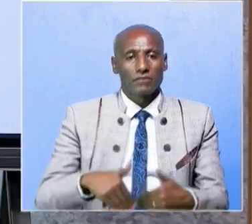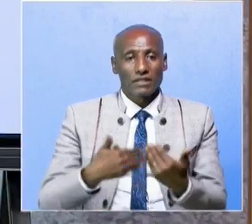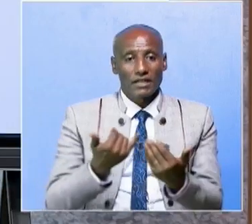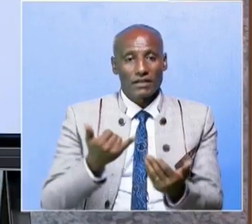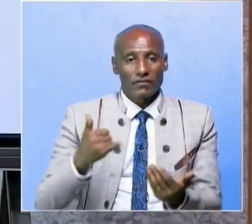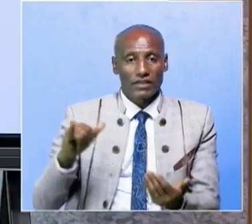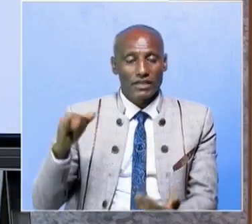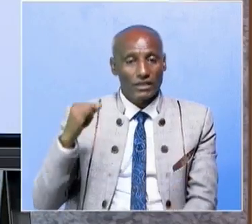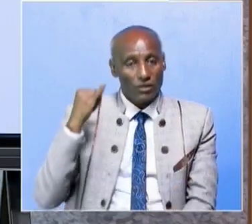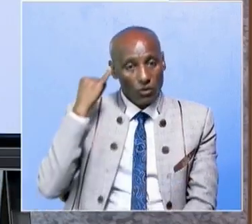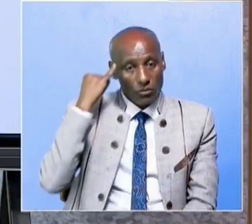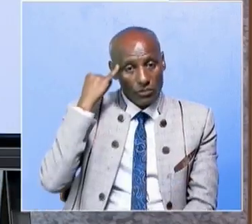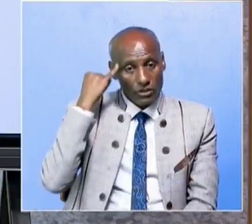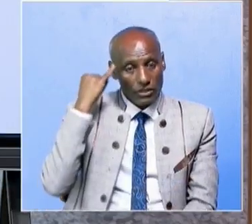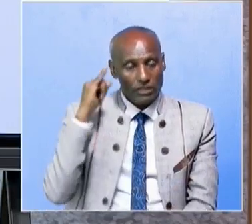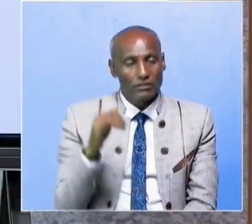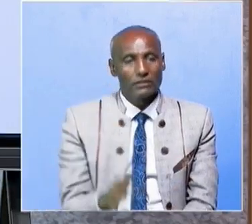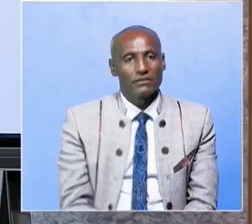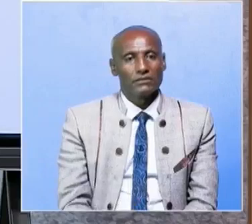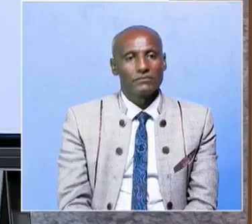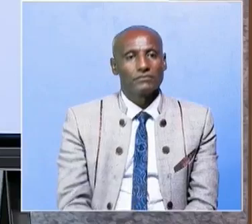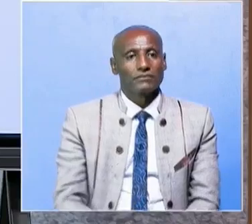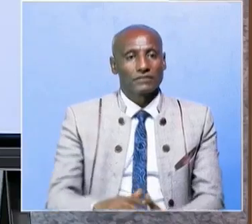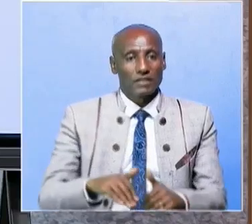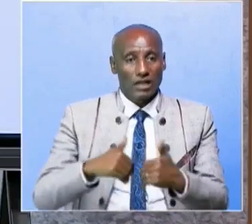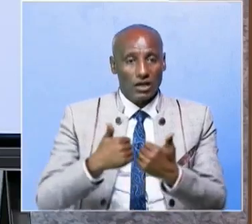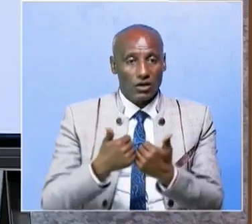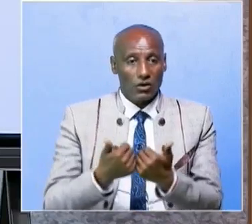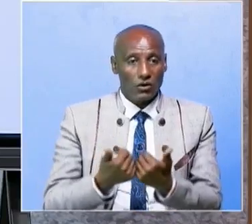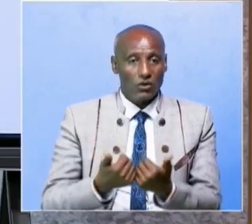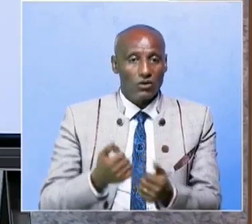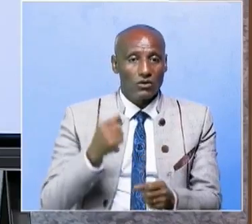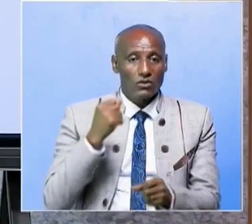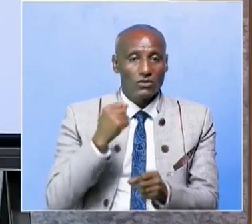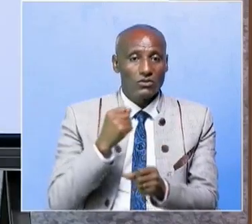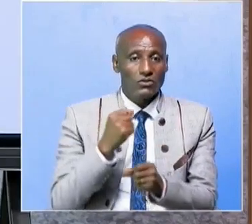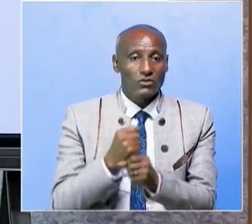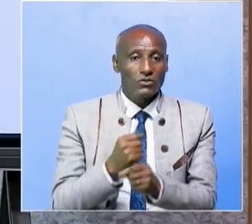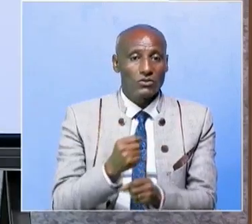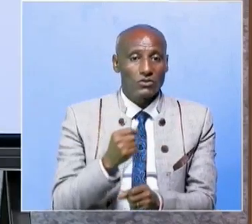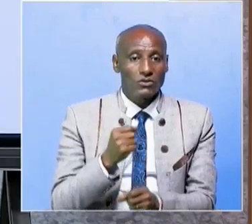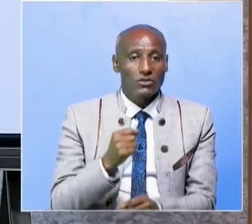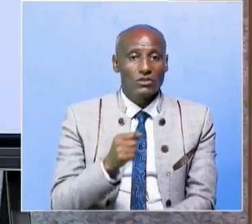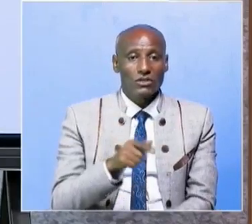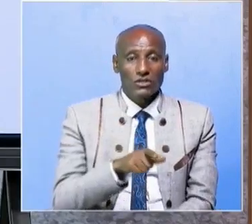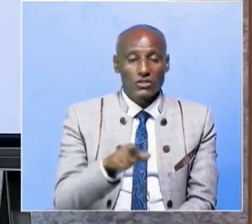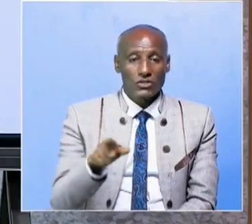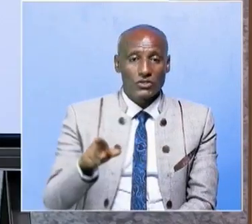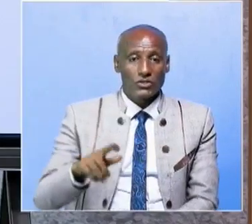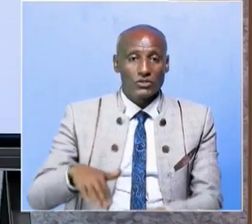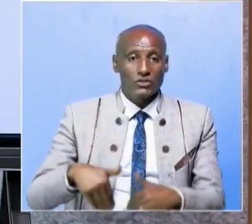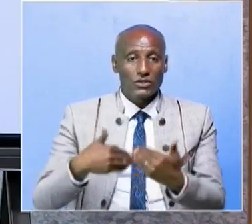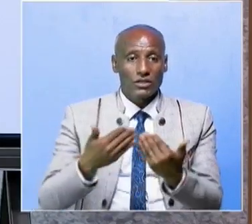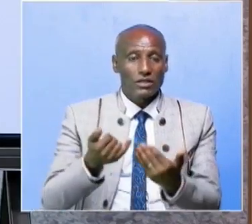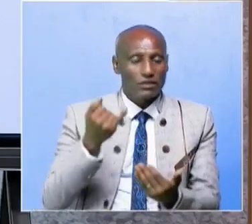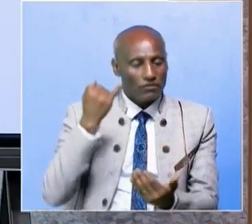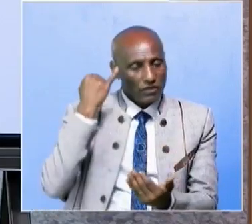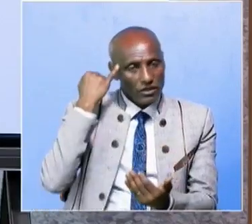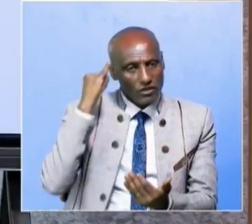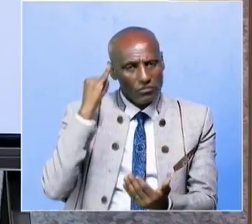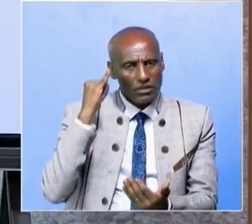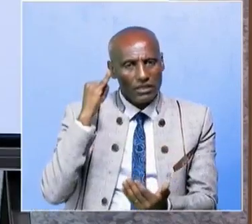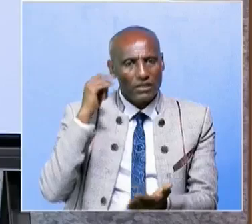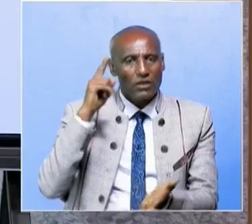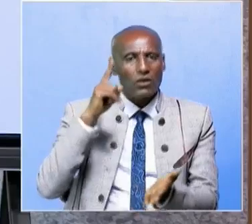giving opinion. So how do you give opinion? By using what kind of